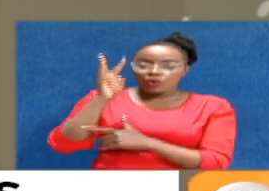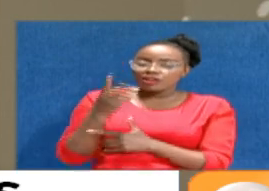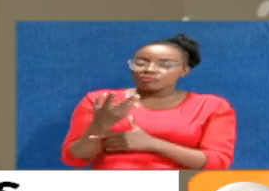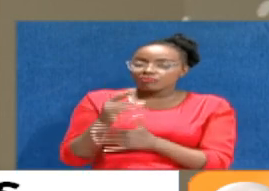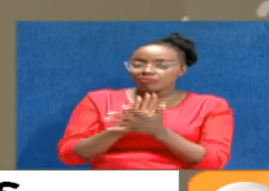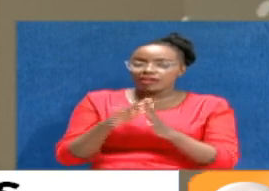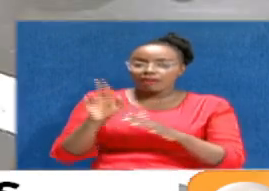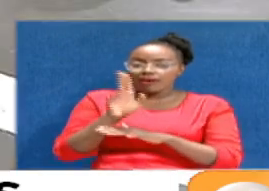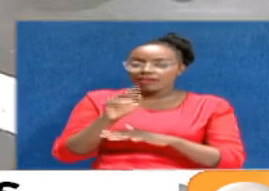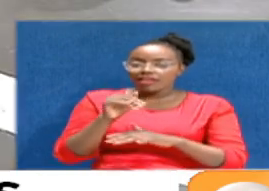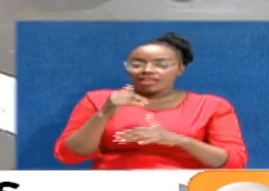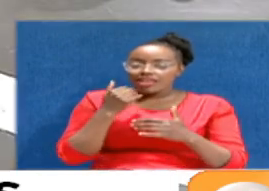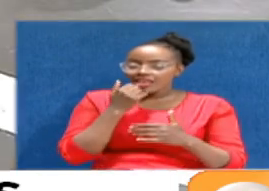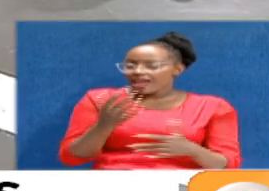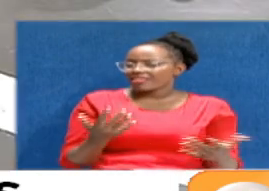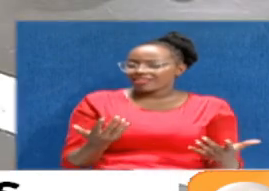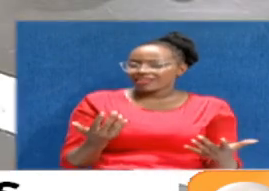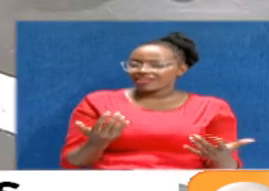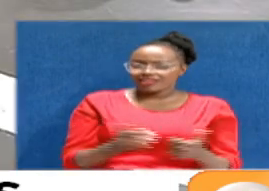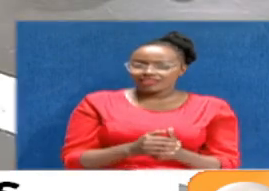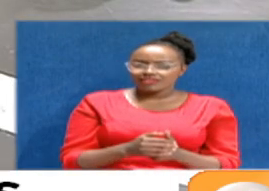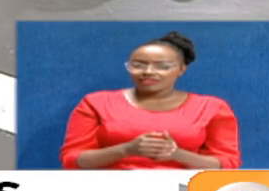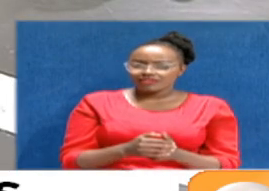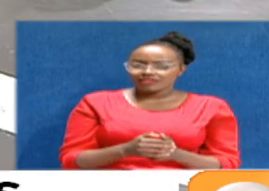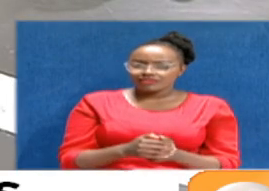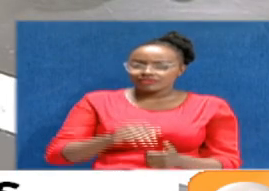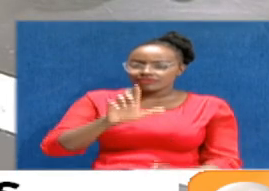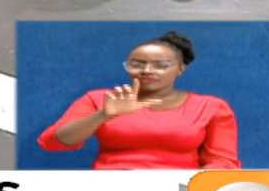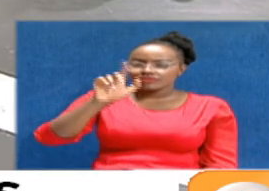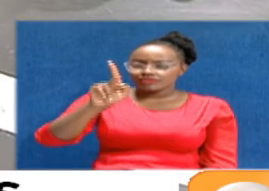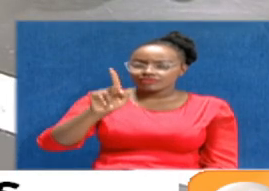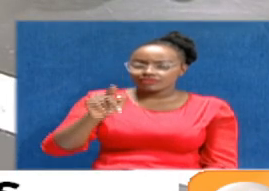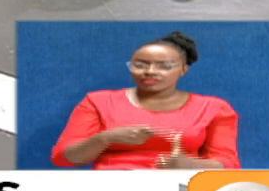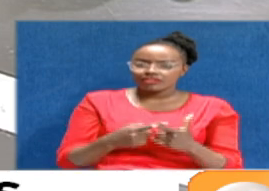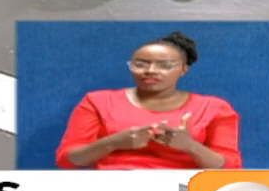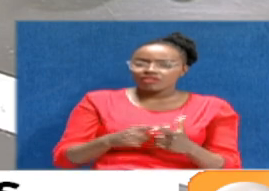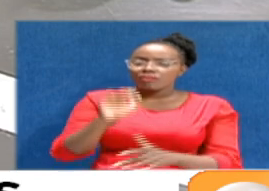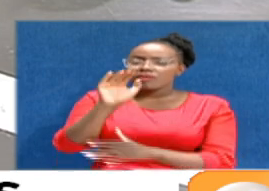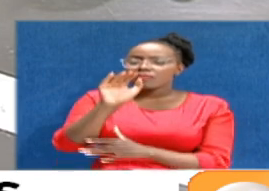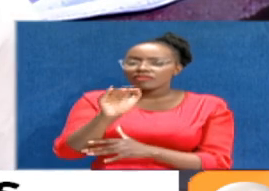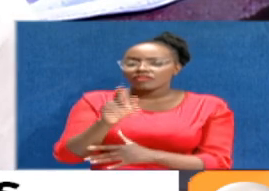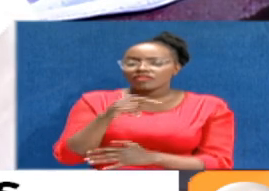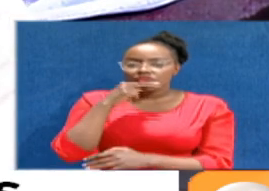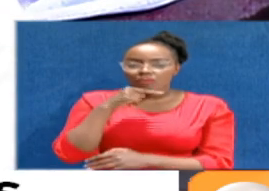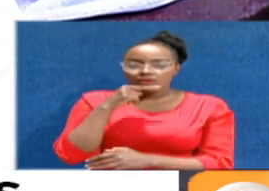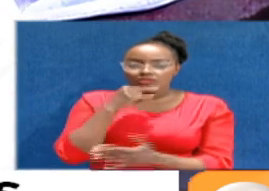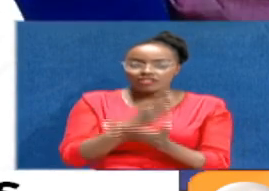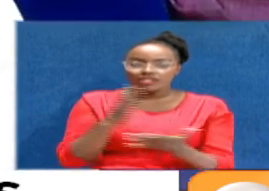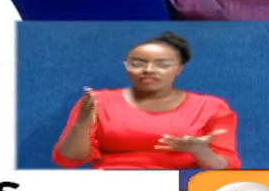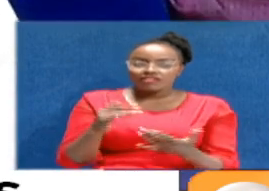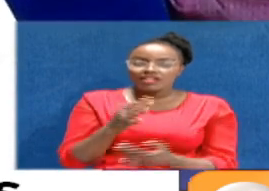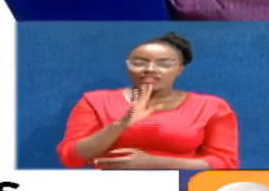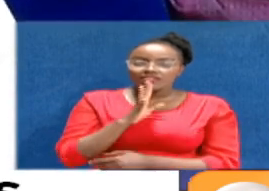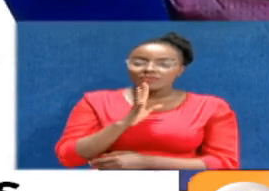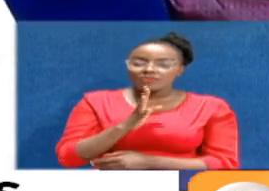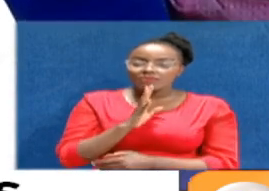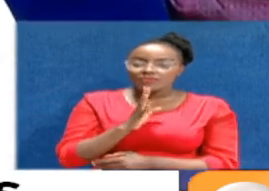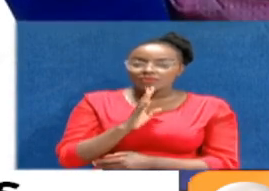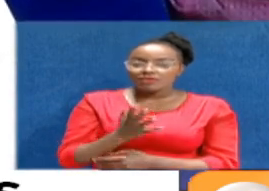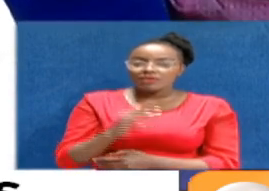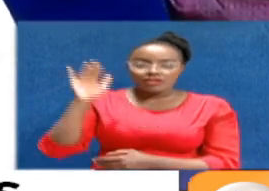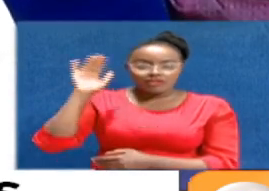to nothing. In fact, there's a sound bite, I think. Say that. Okay. Linus, please. Naomba kusema. Sema, Linus. Sema, basi. Zungumza usikike kaka.